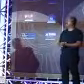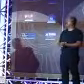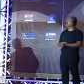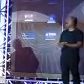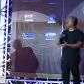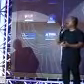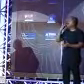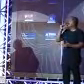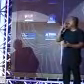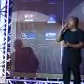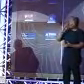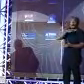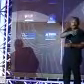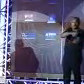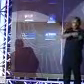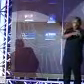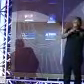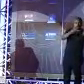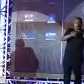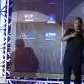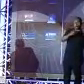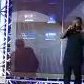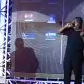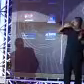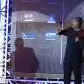In the context of delegitimation,